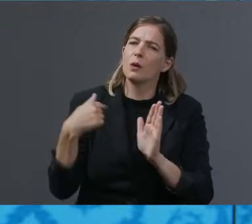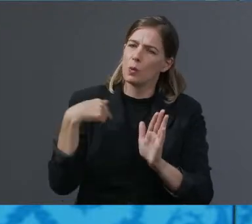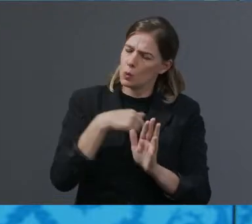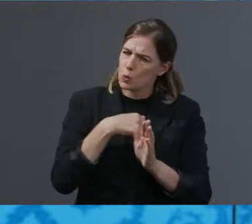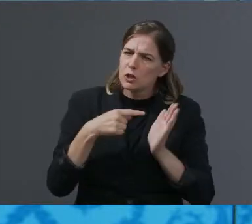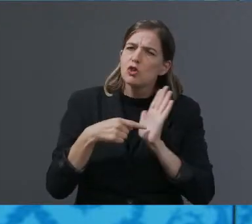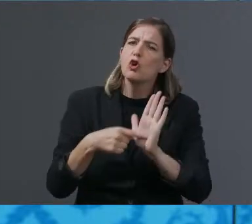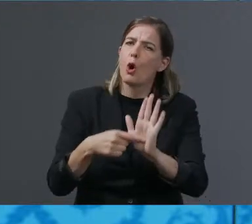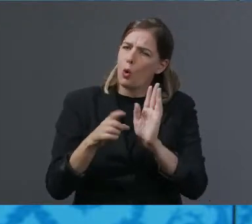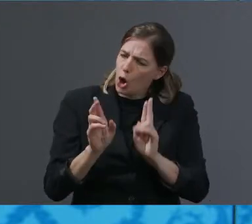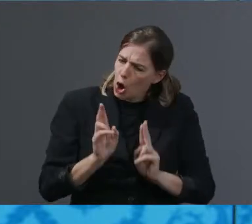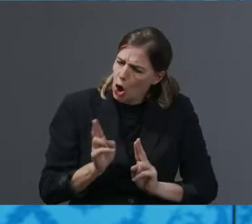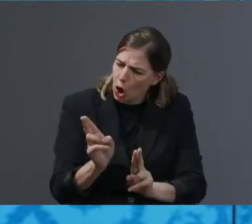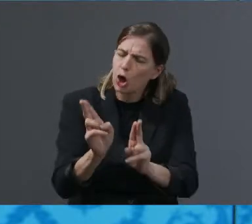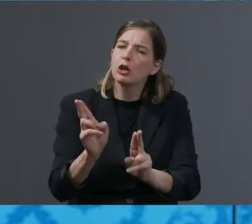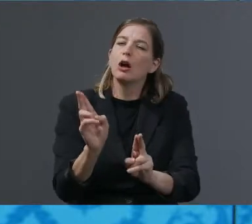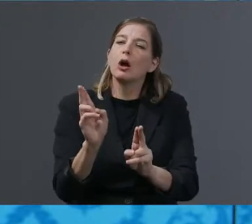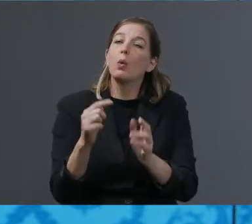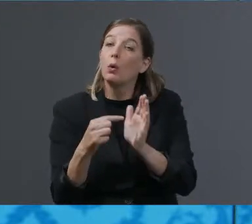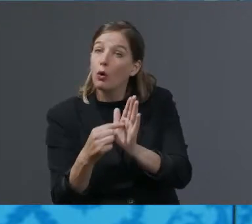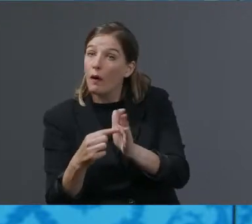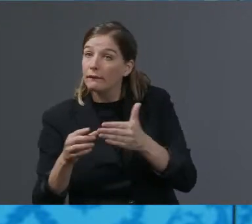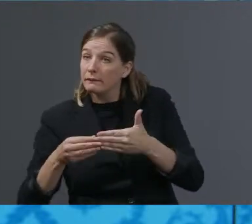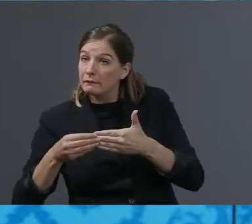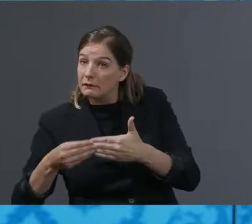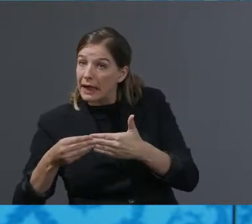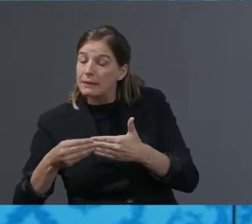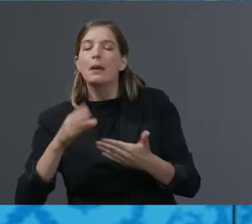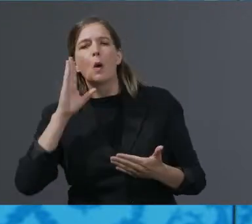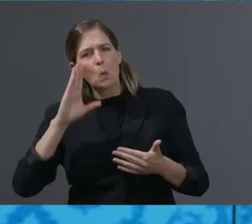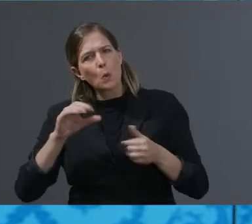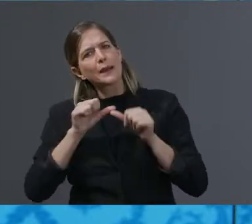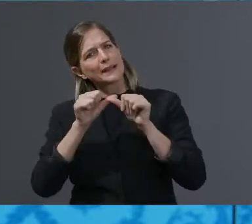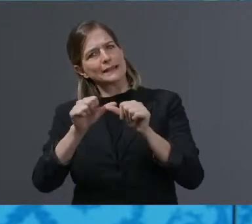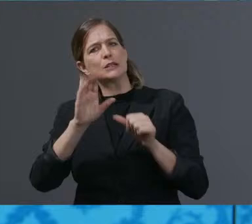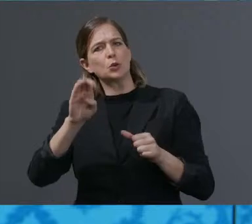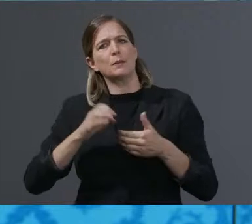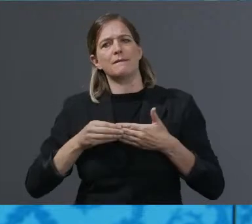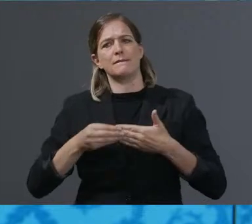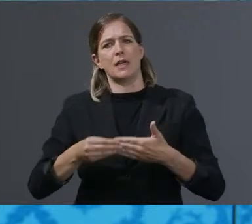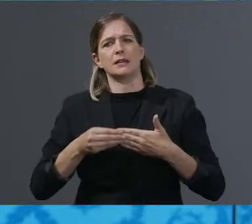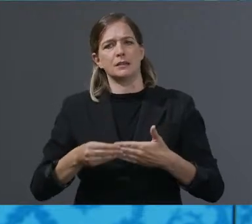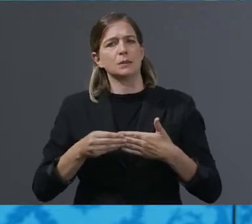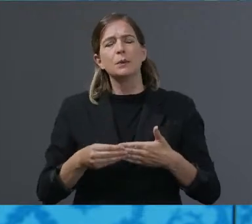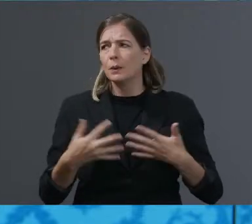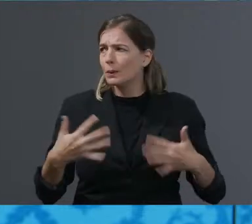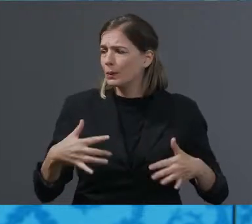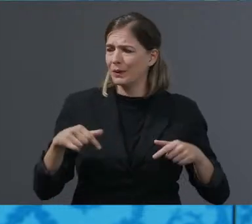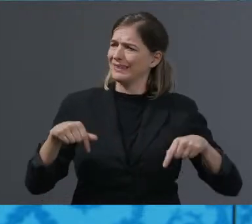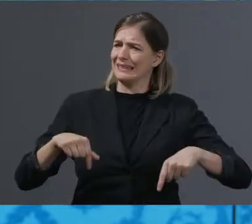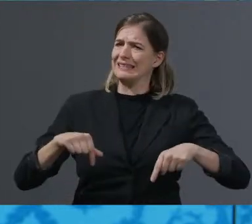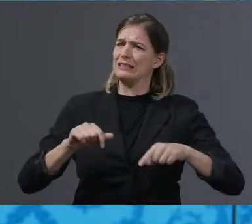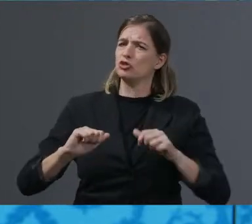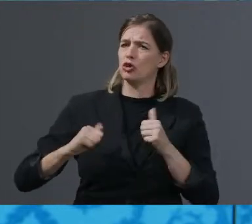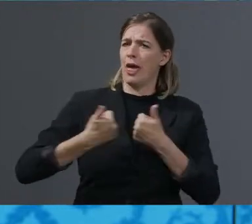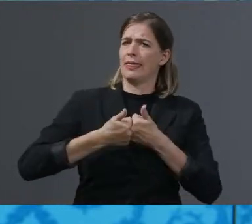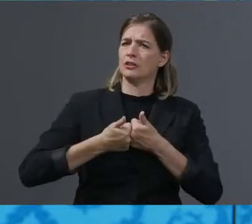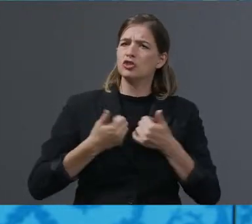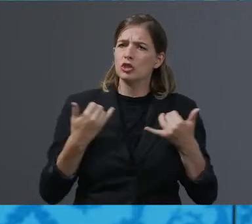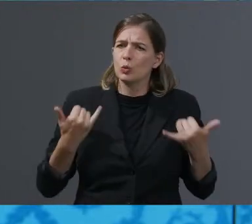additional flexibility, and we'll continue to do that. This is a challenge right now. COVID-19